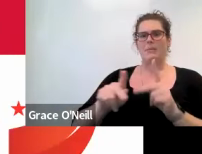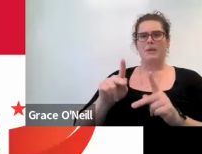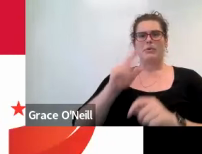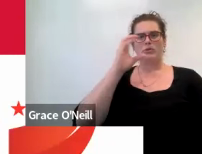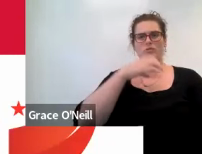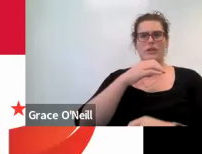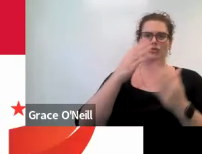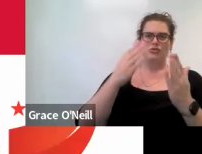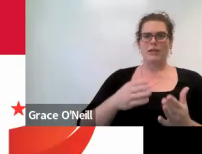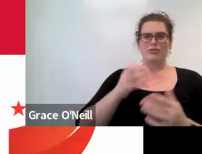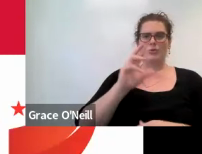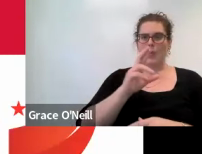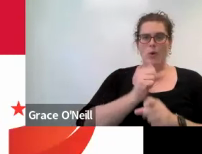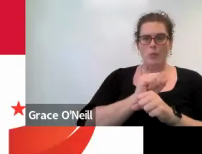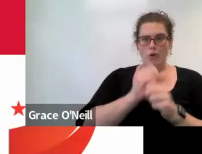and you know,